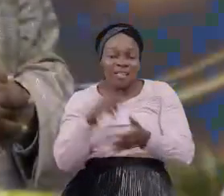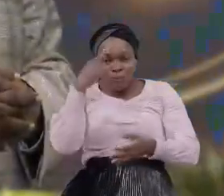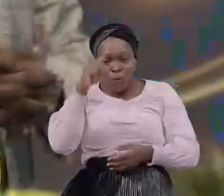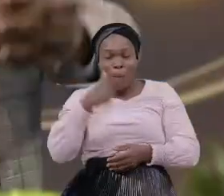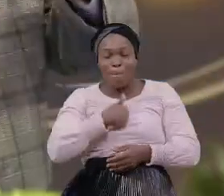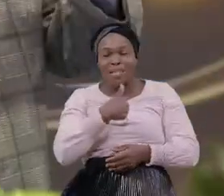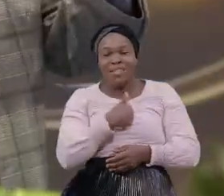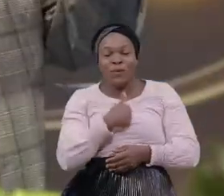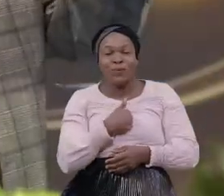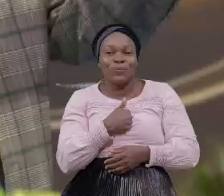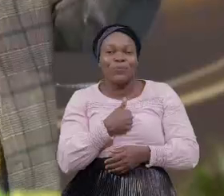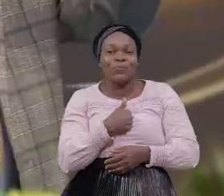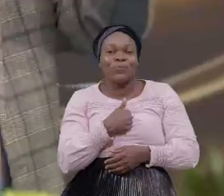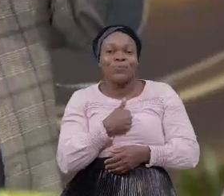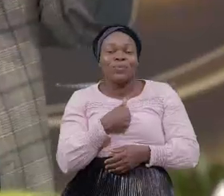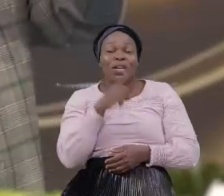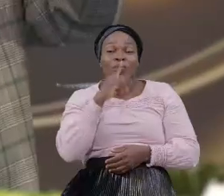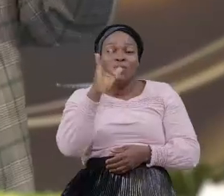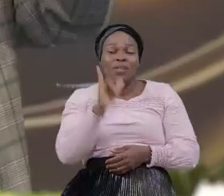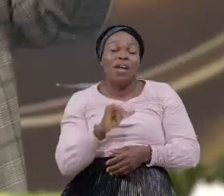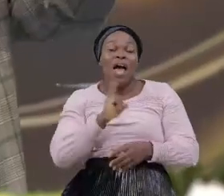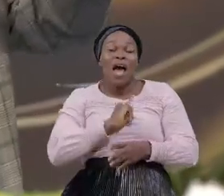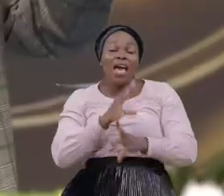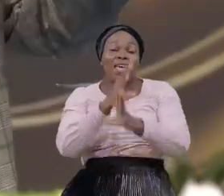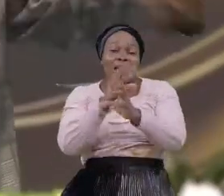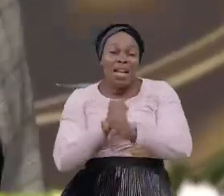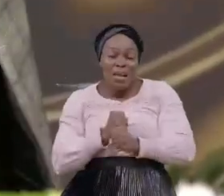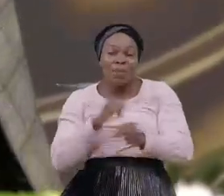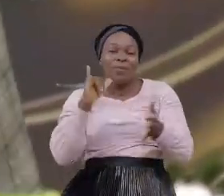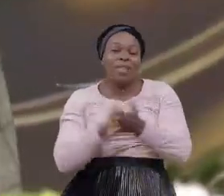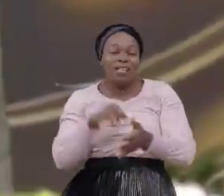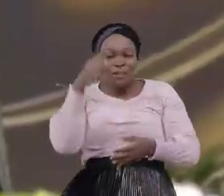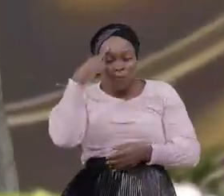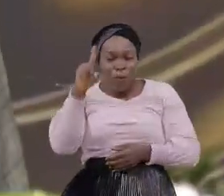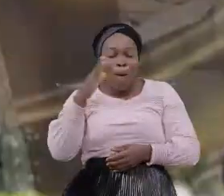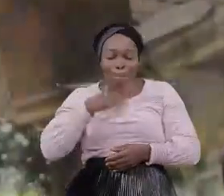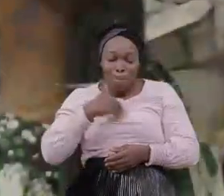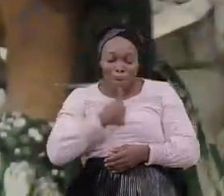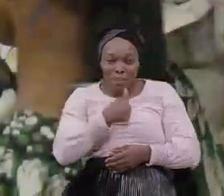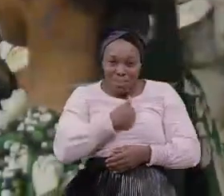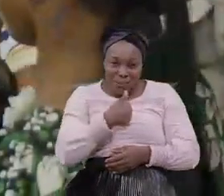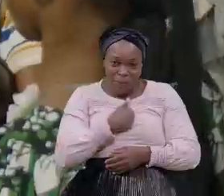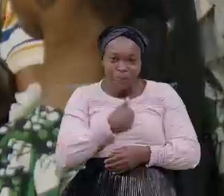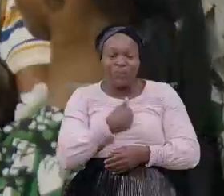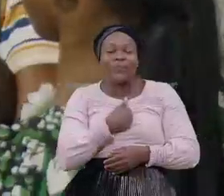really, really, I claim that for myself.